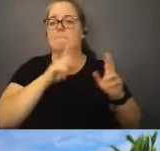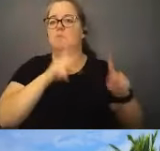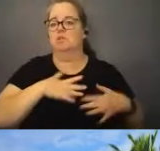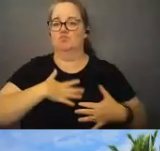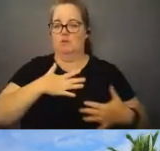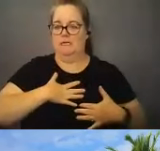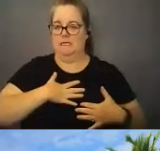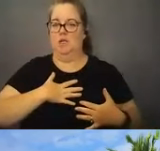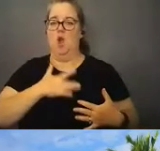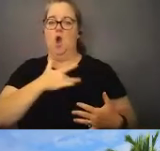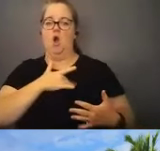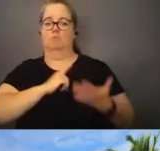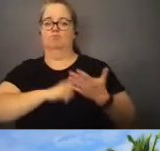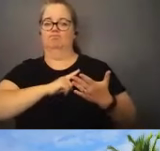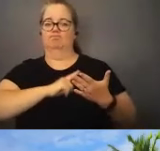beating.